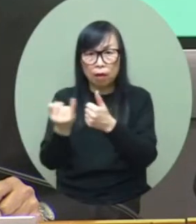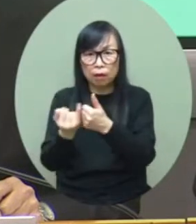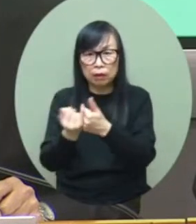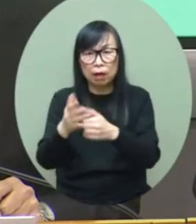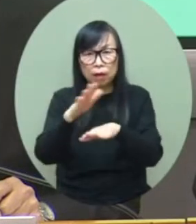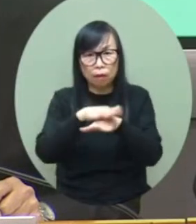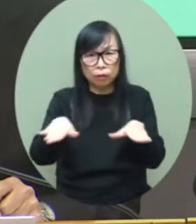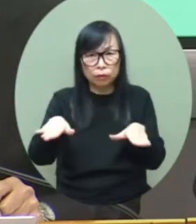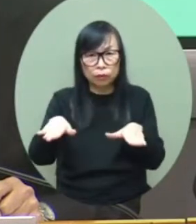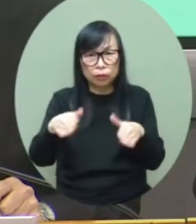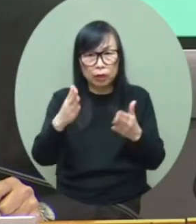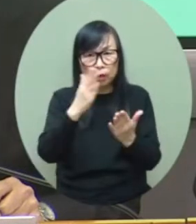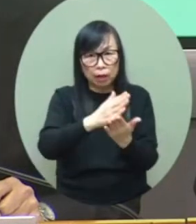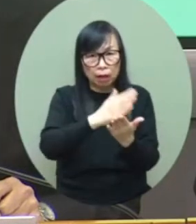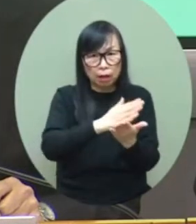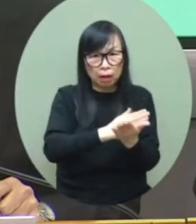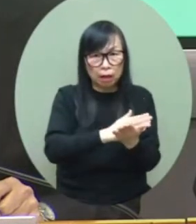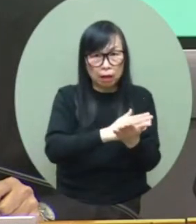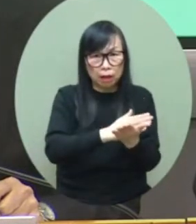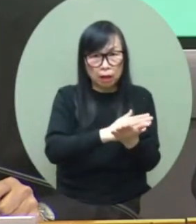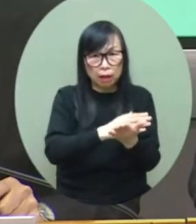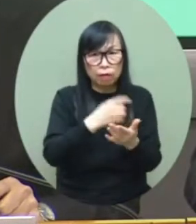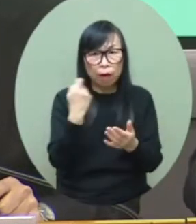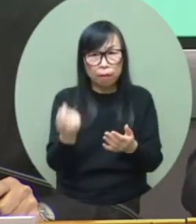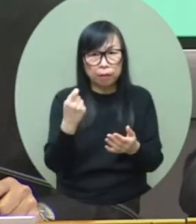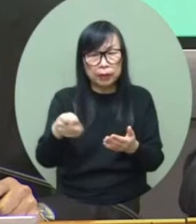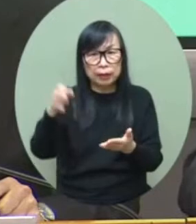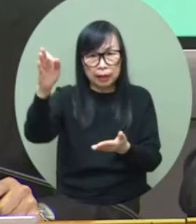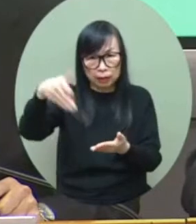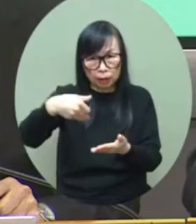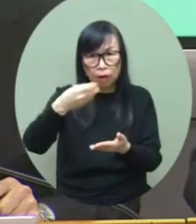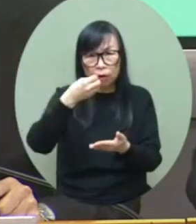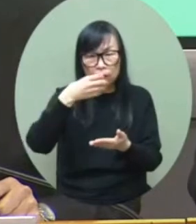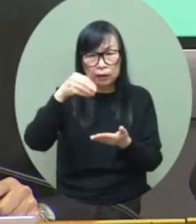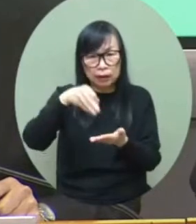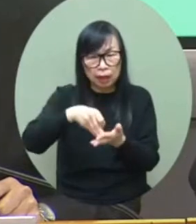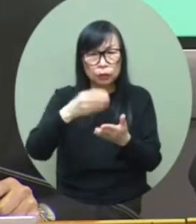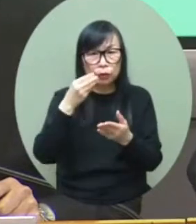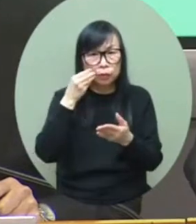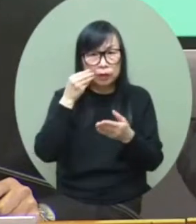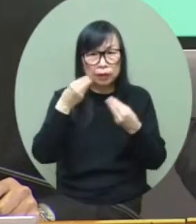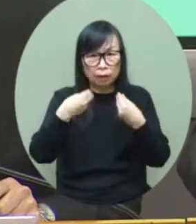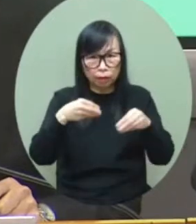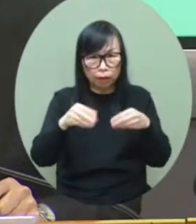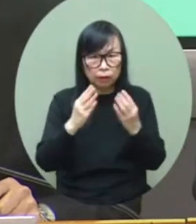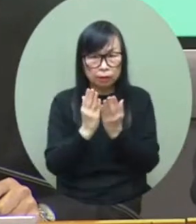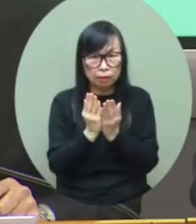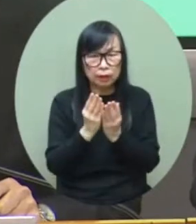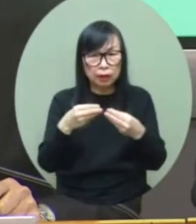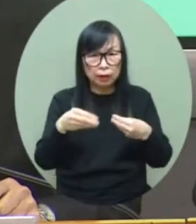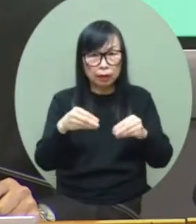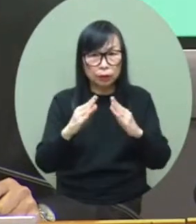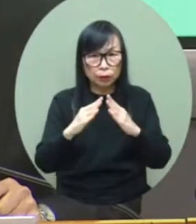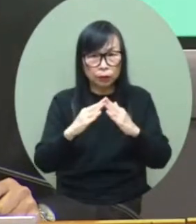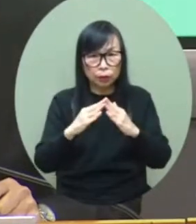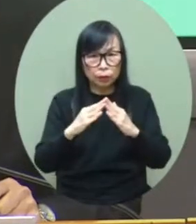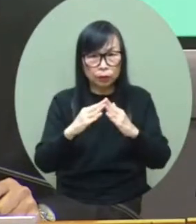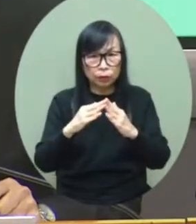services and so on. We want to make sure that students are able to resume face-to-face classes in a